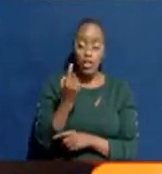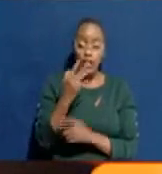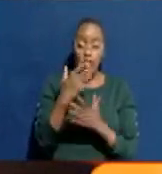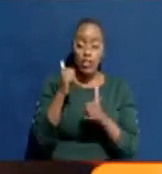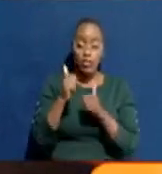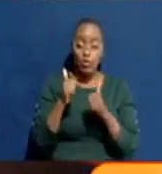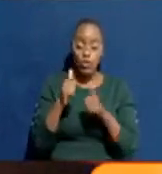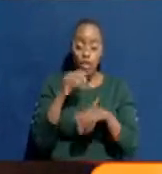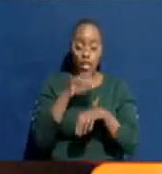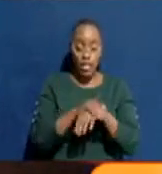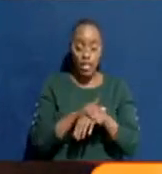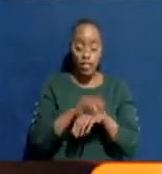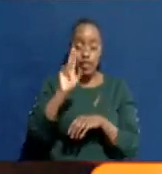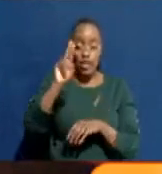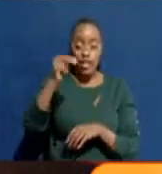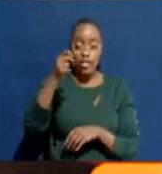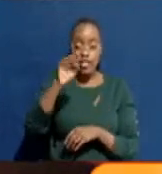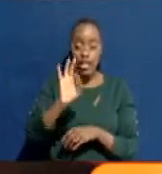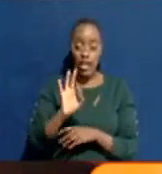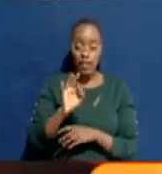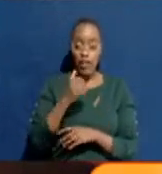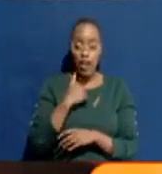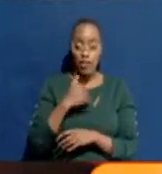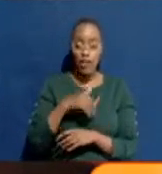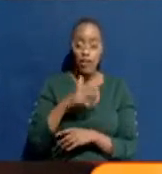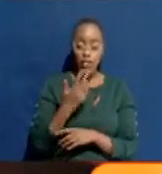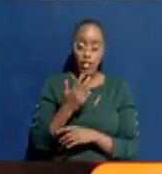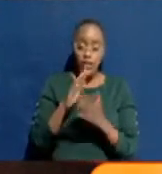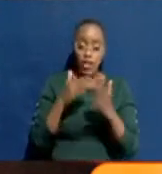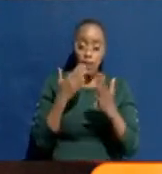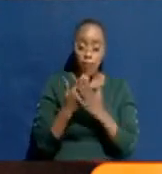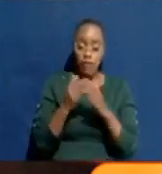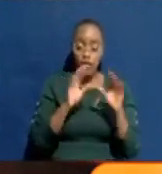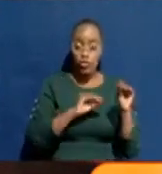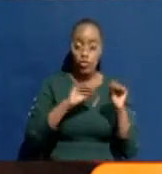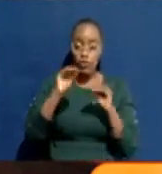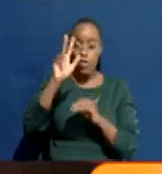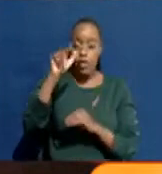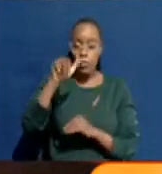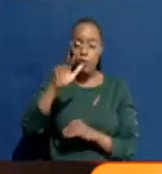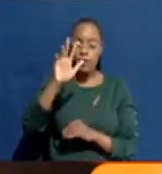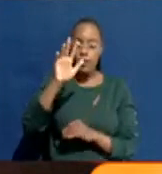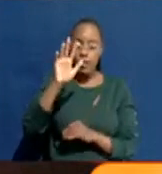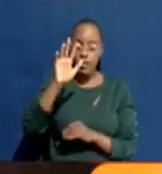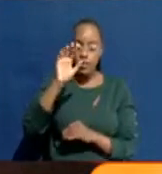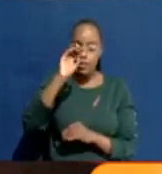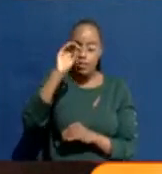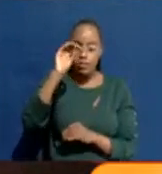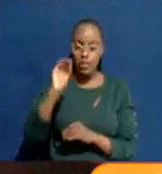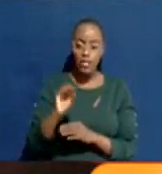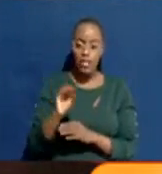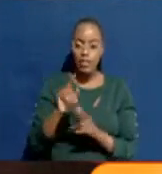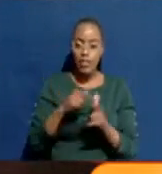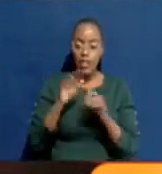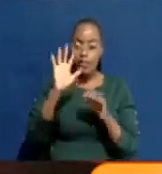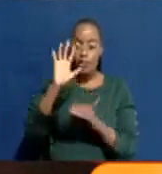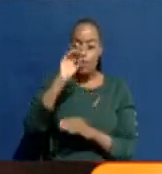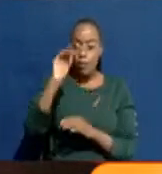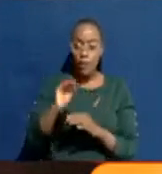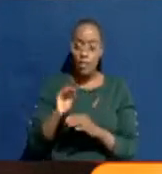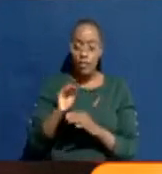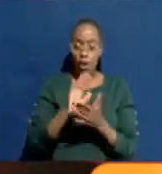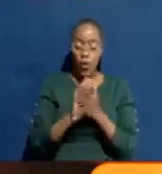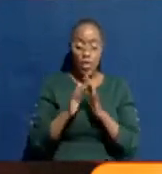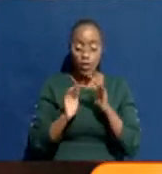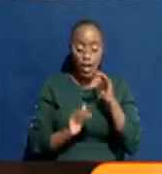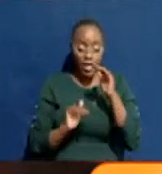raising. The NHIF has also moved to 2.7%. The proposal is to move it to 2.75%. Right, without a cap.